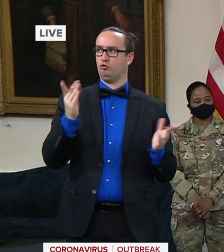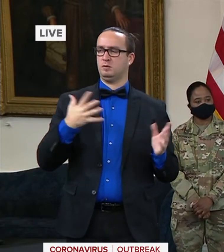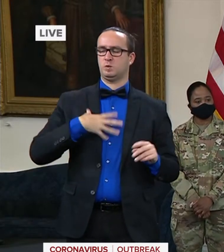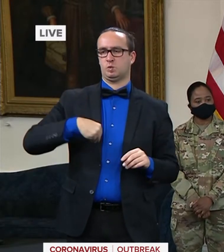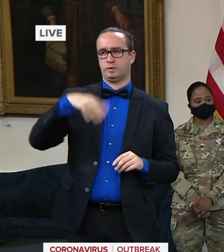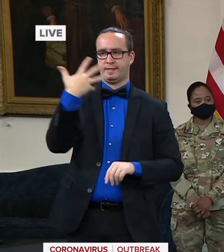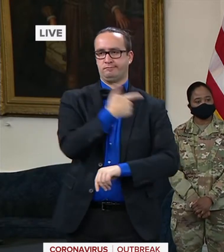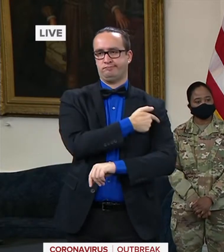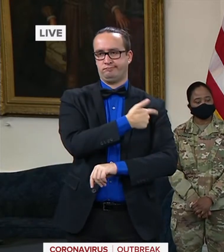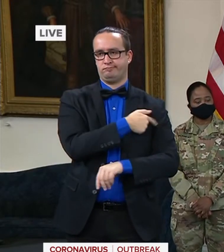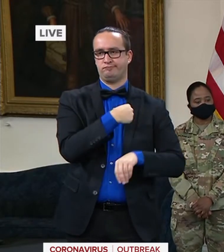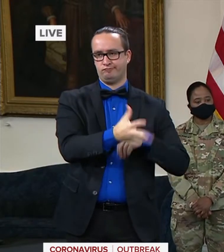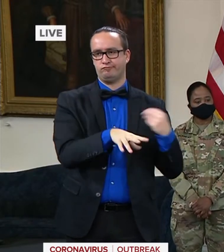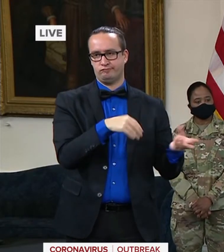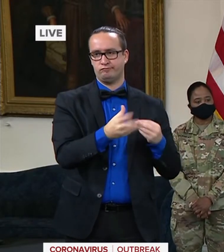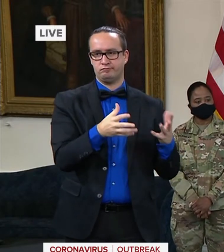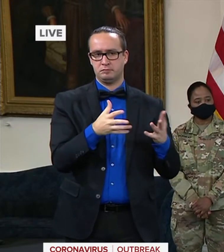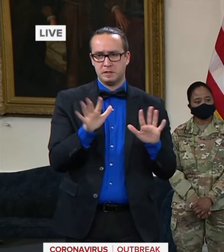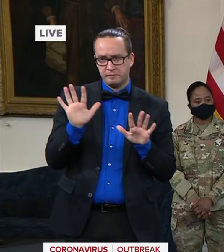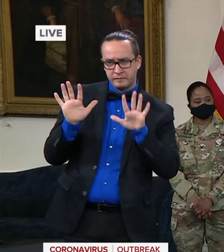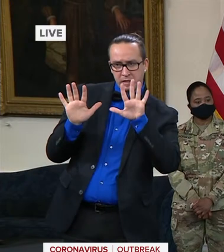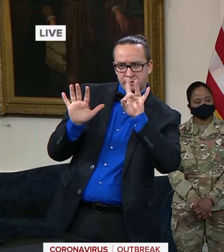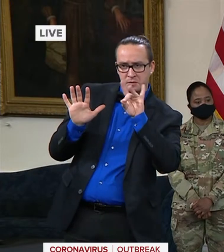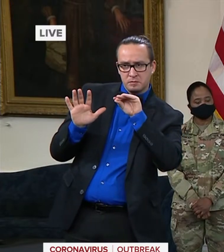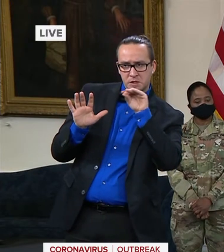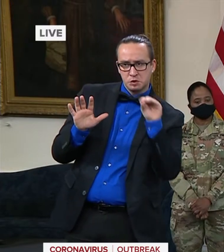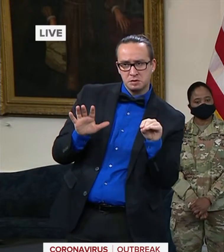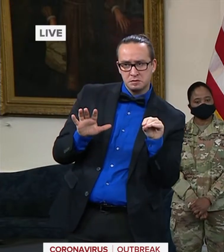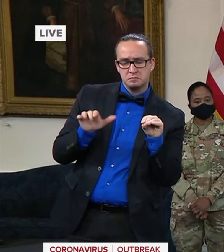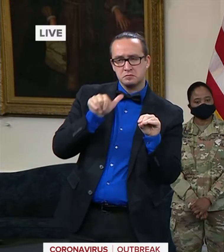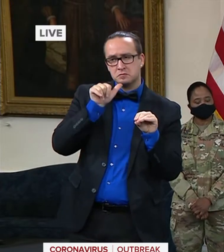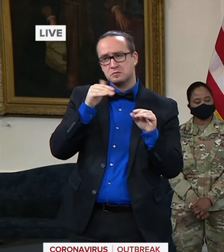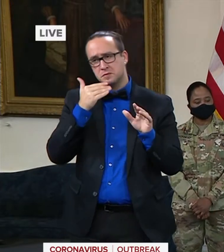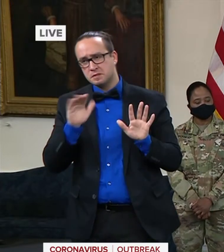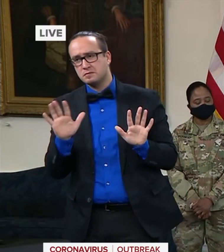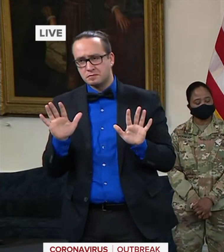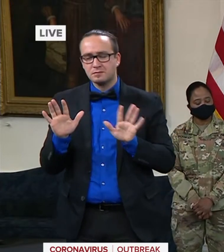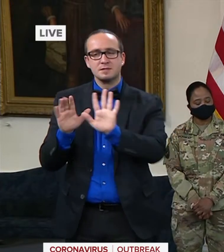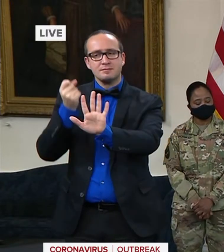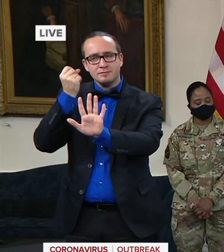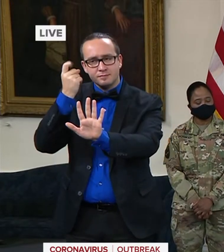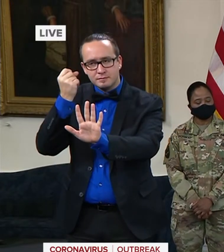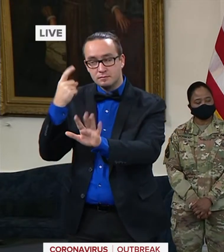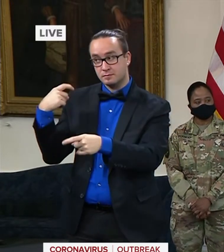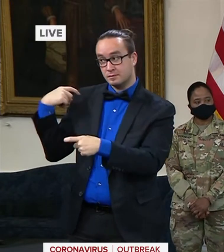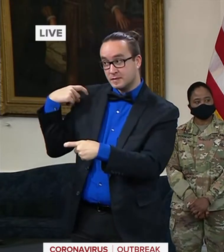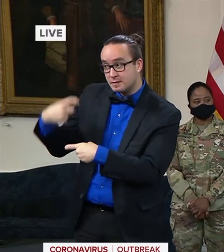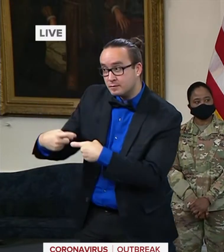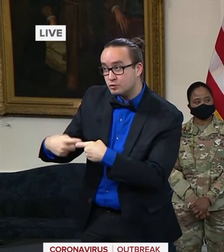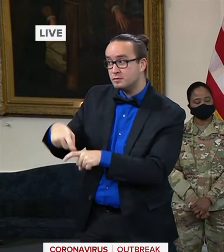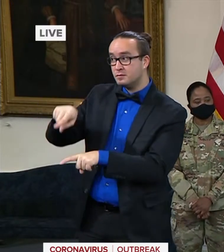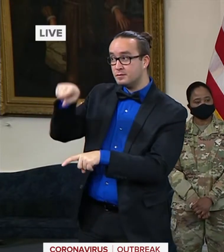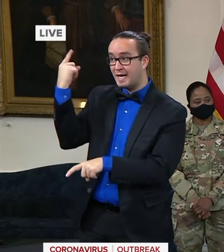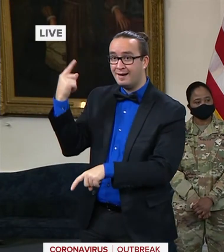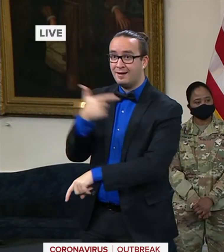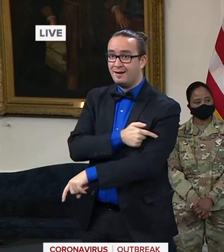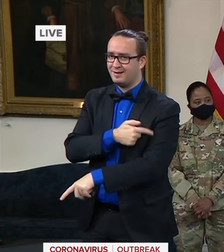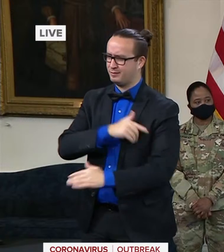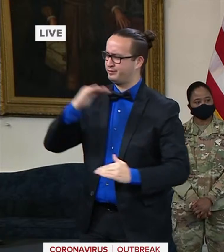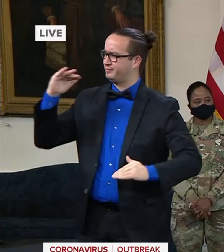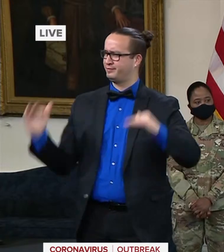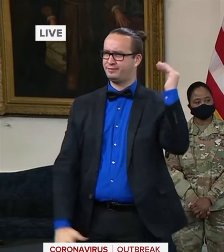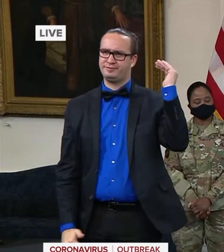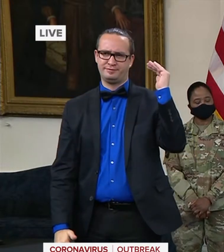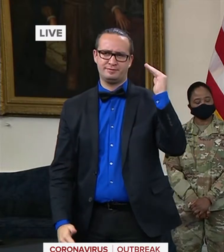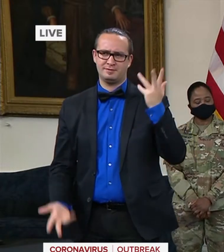the black community or the Hispanic community, and so we're continuing to take every effort to ramp that up. We're, I think, 3.5 times the